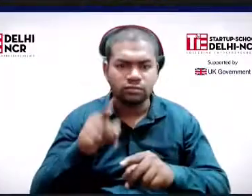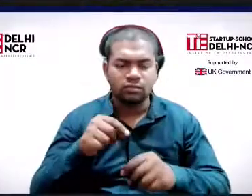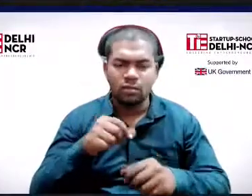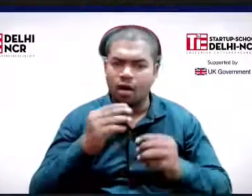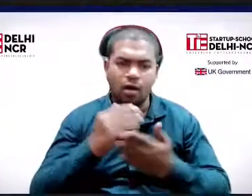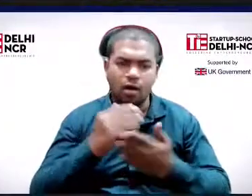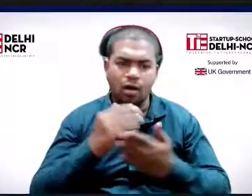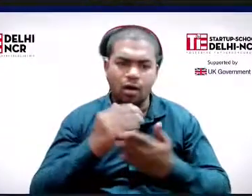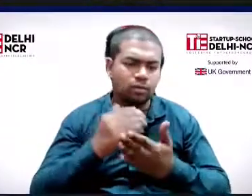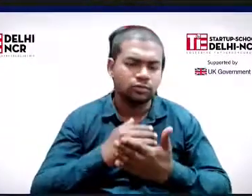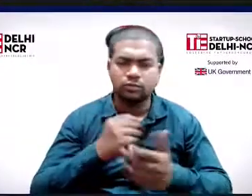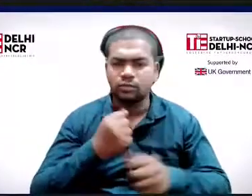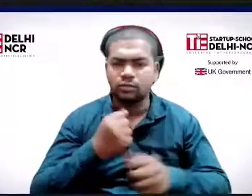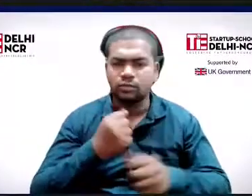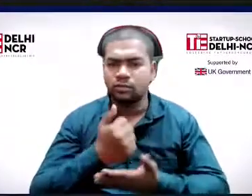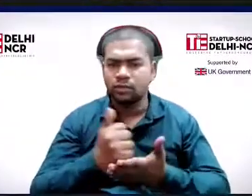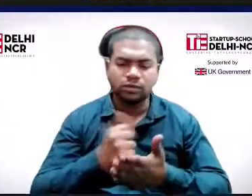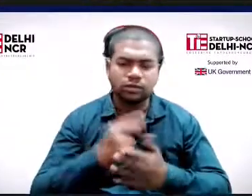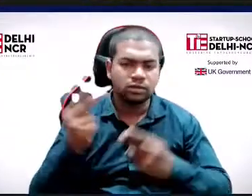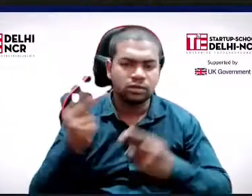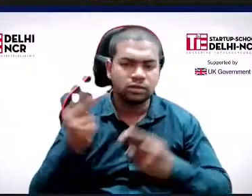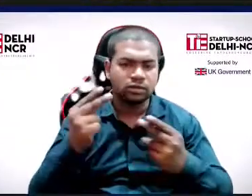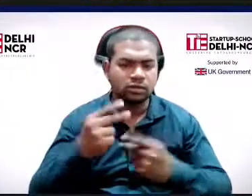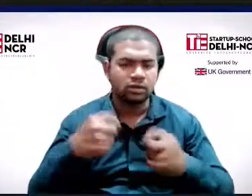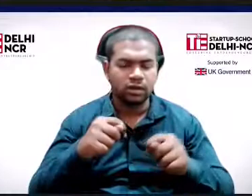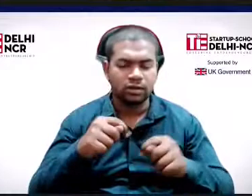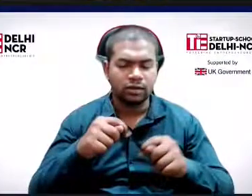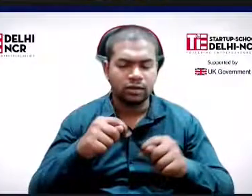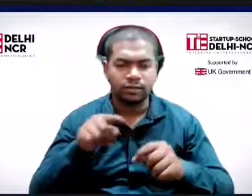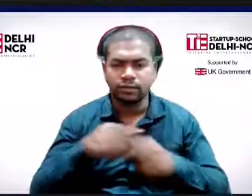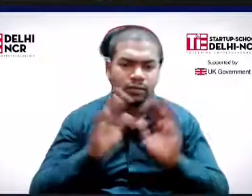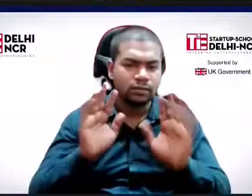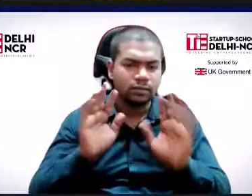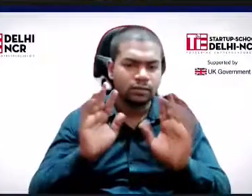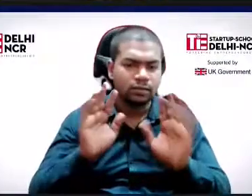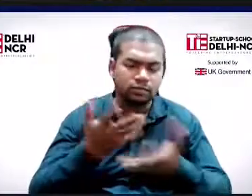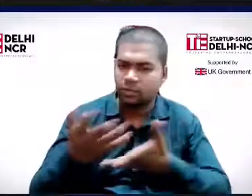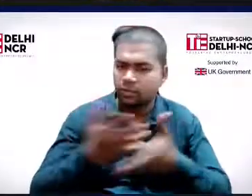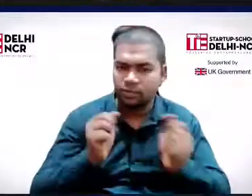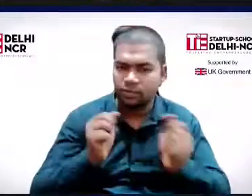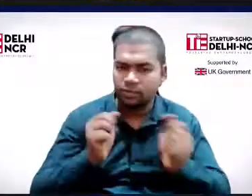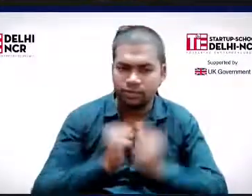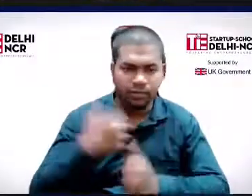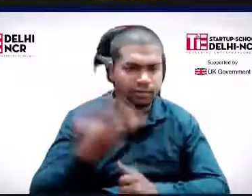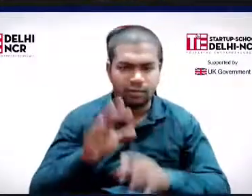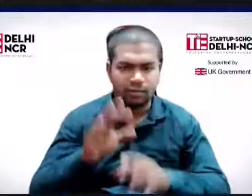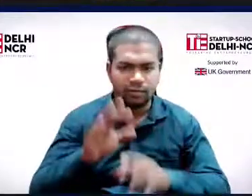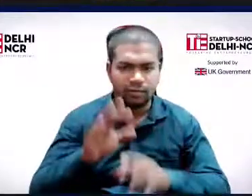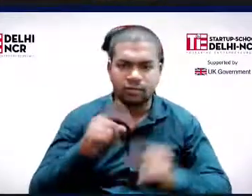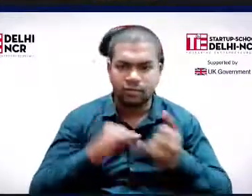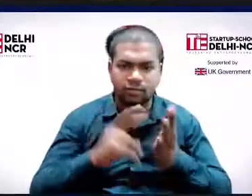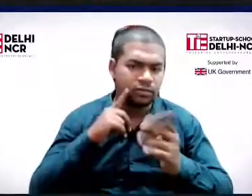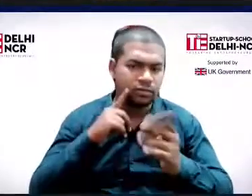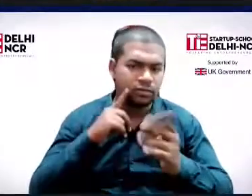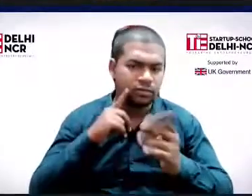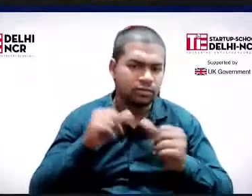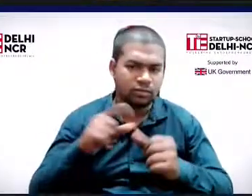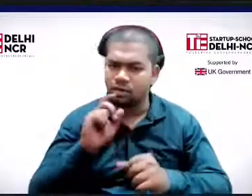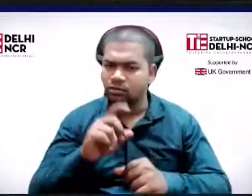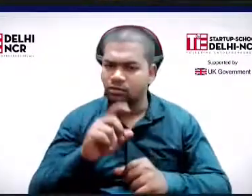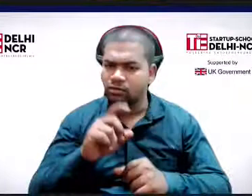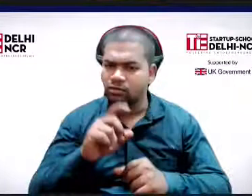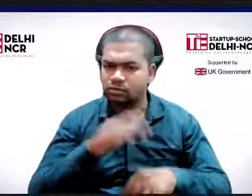as designers and try to have you interact with us. Sonia, you want to punch and ask something to